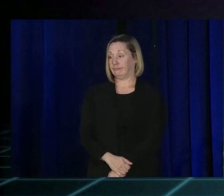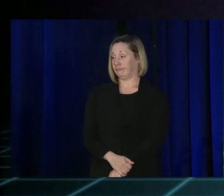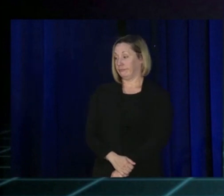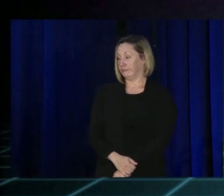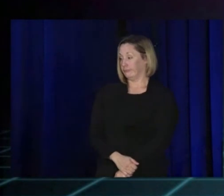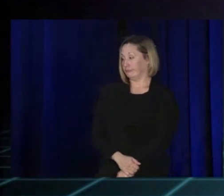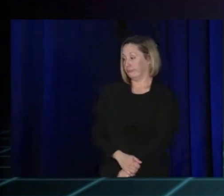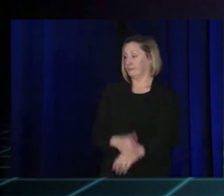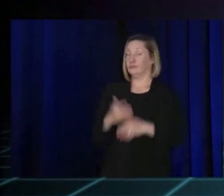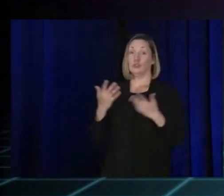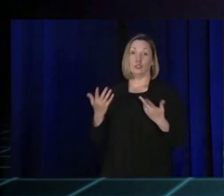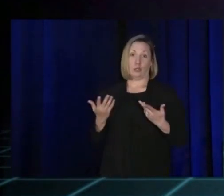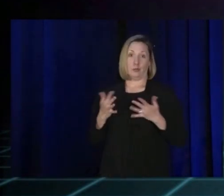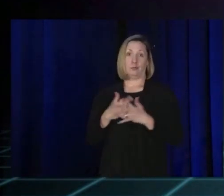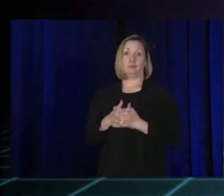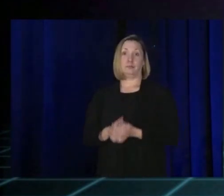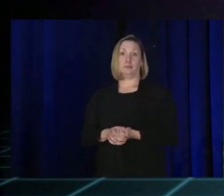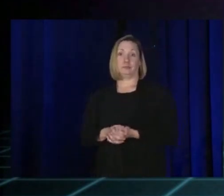So